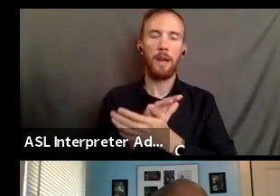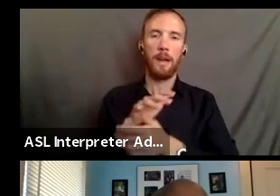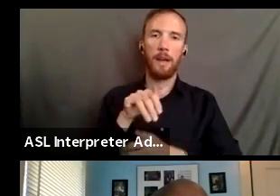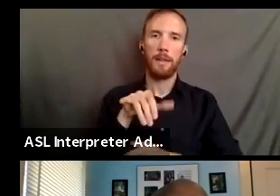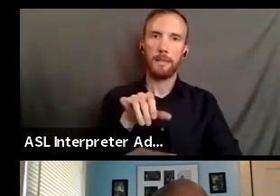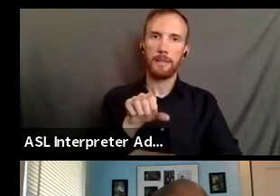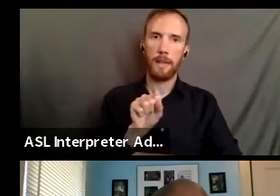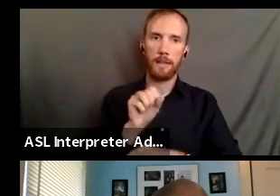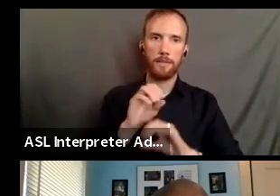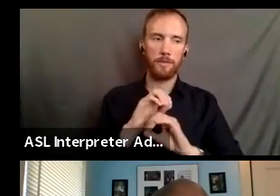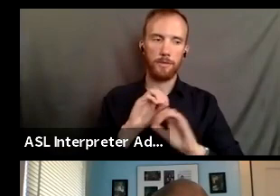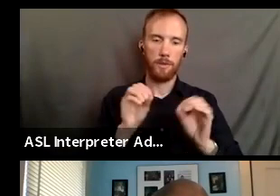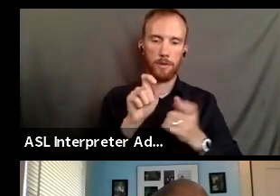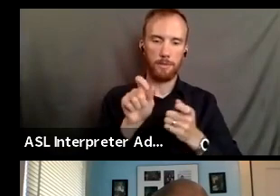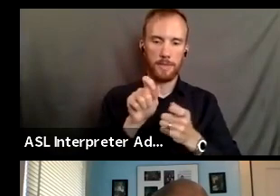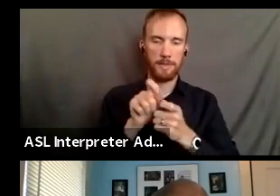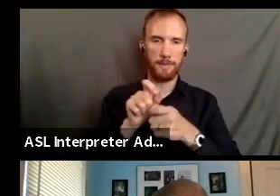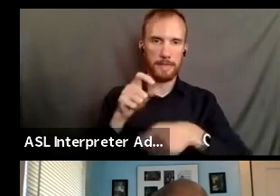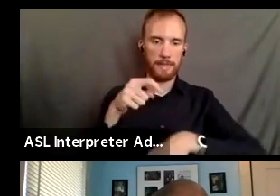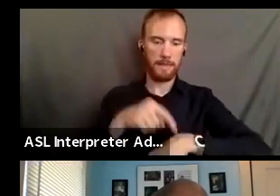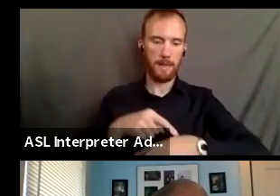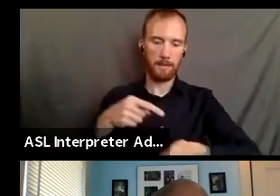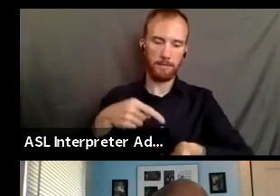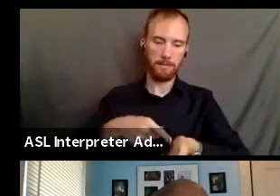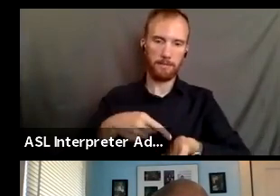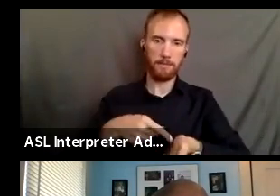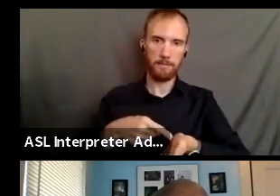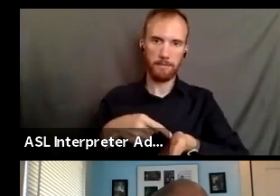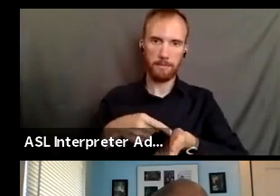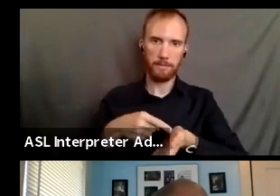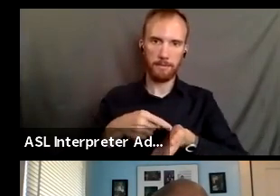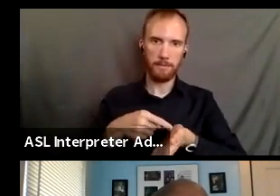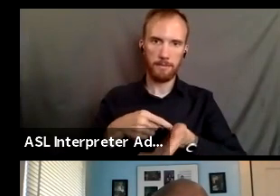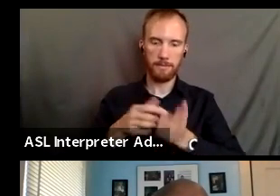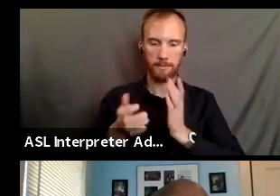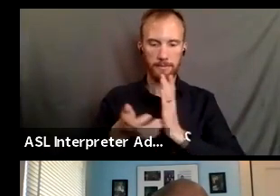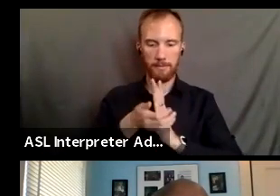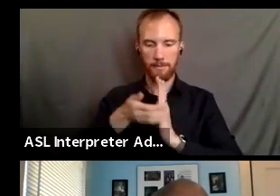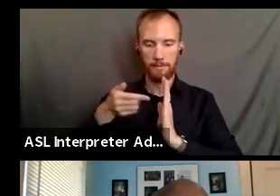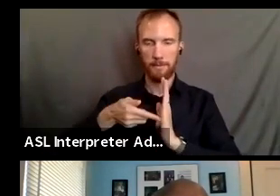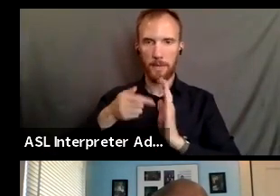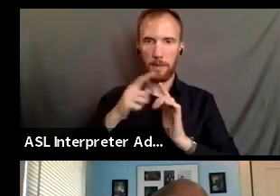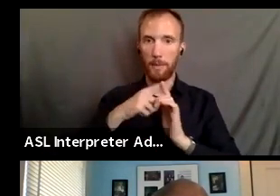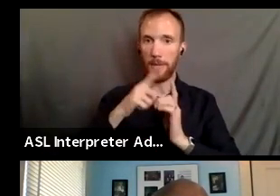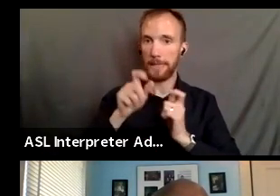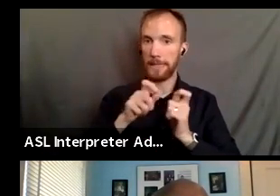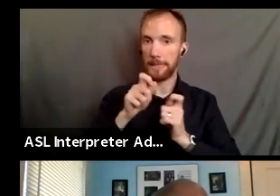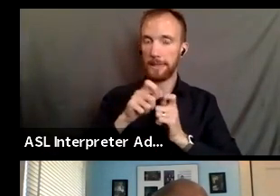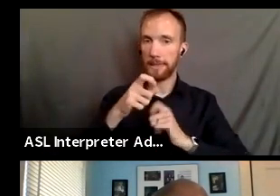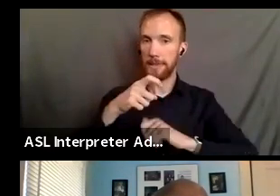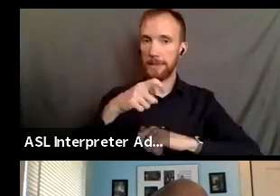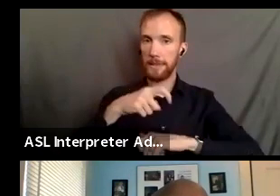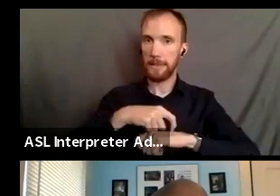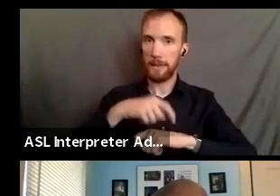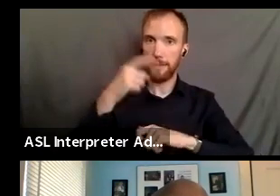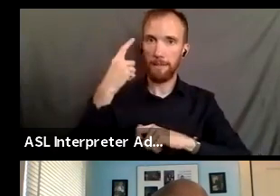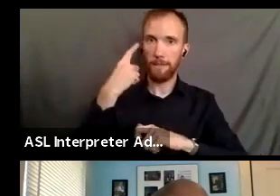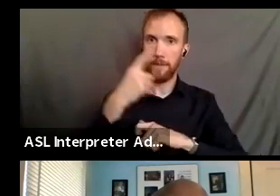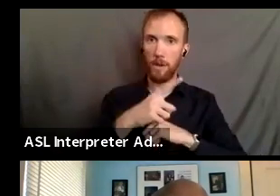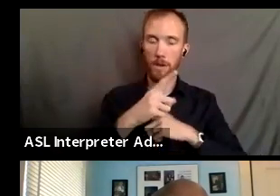attached to that but the exact timeline in terms of when that process is